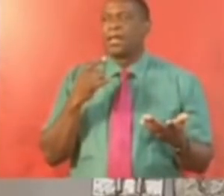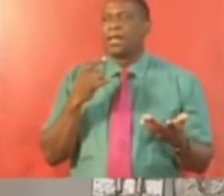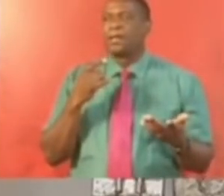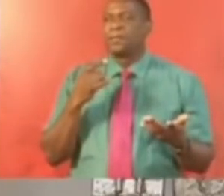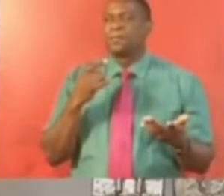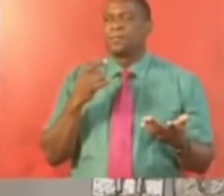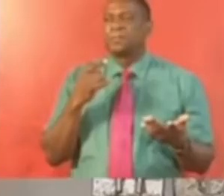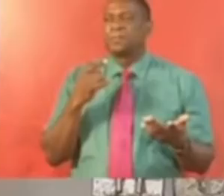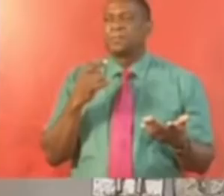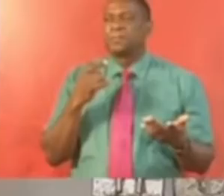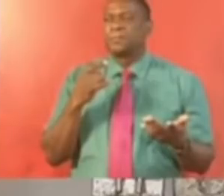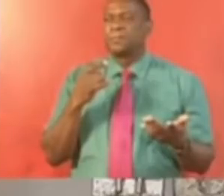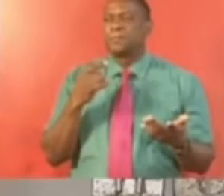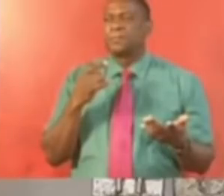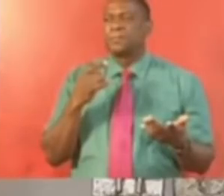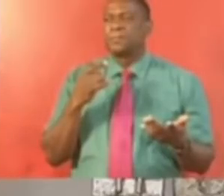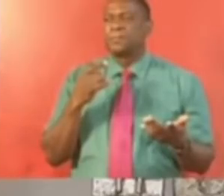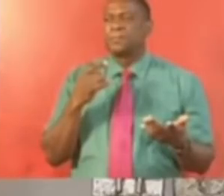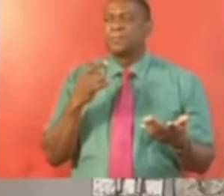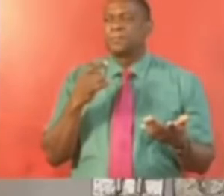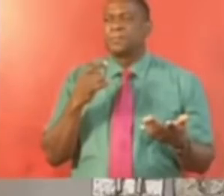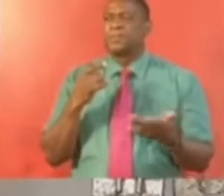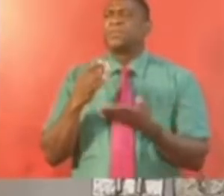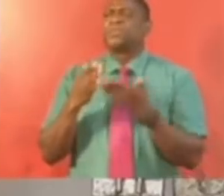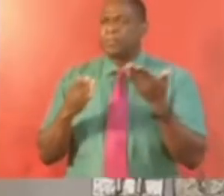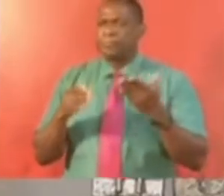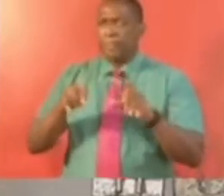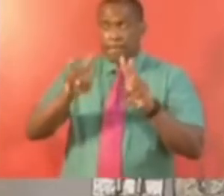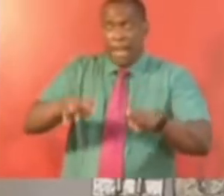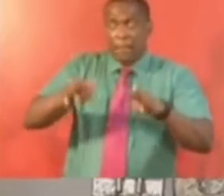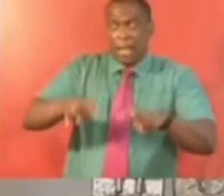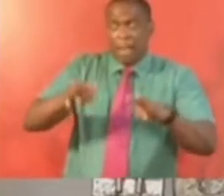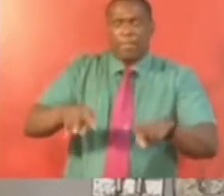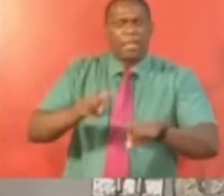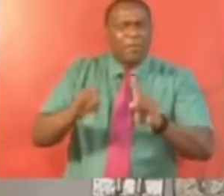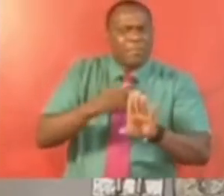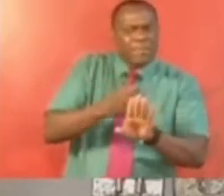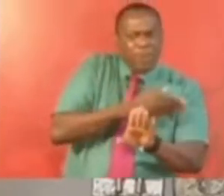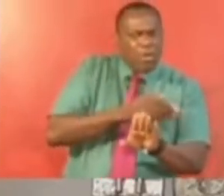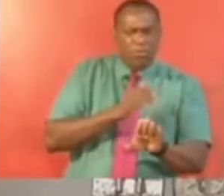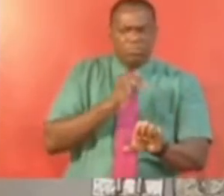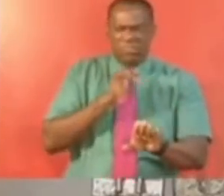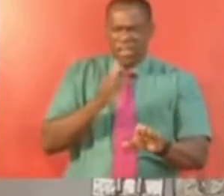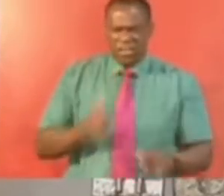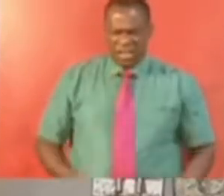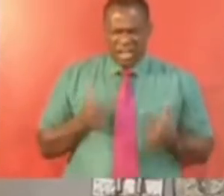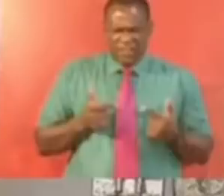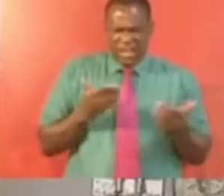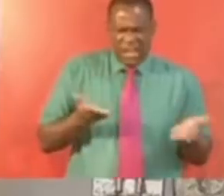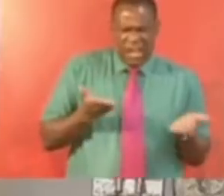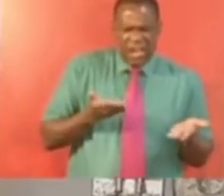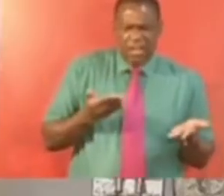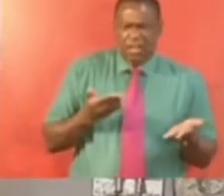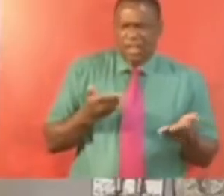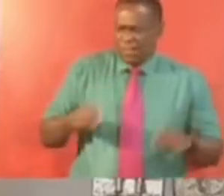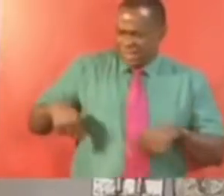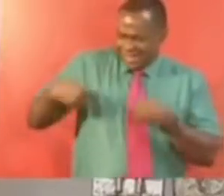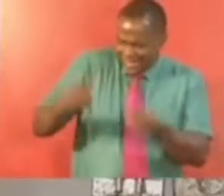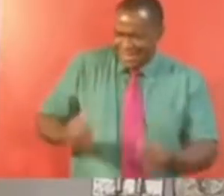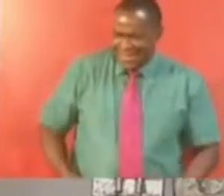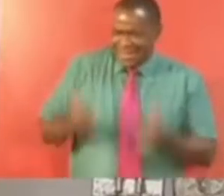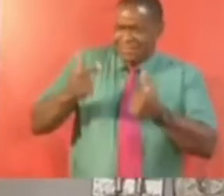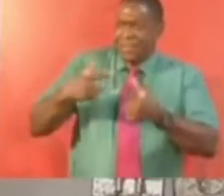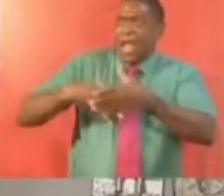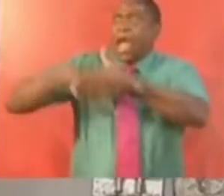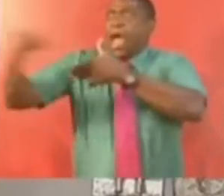not domiciled or resident in Trinidad and Tobago and were living their lives abroad, they are not going to be prioritized. There are also questions